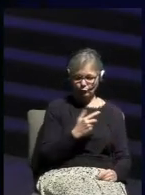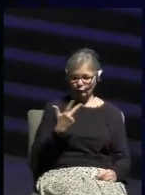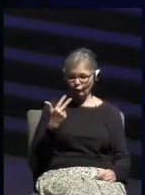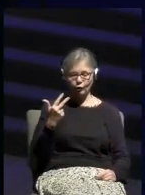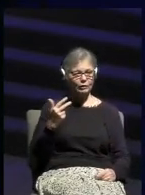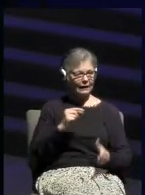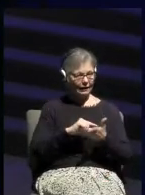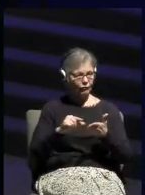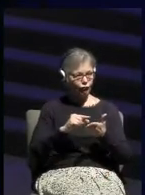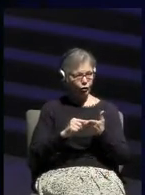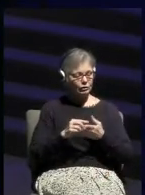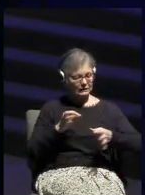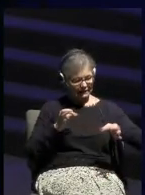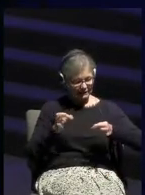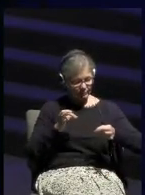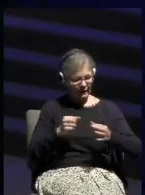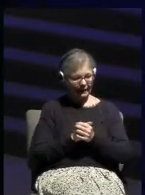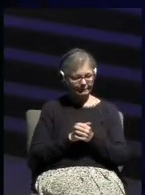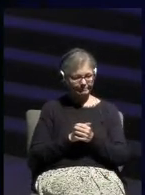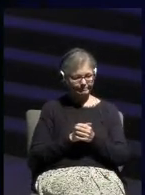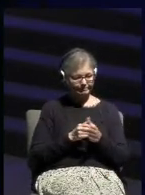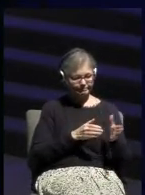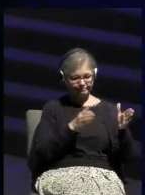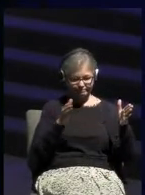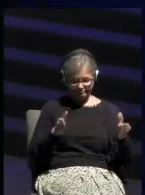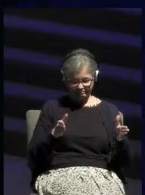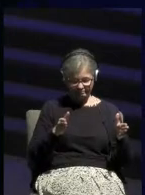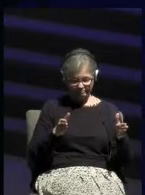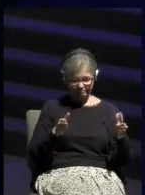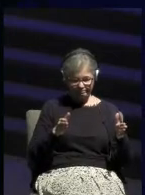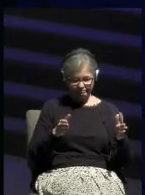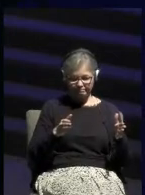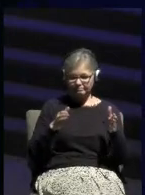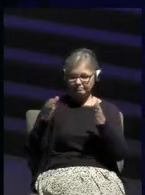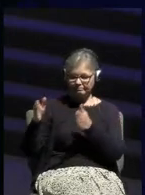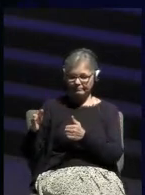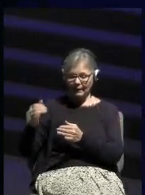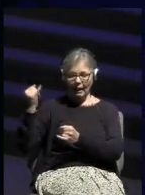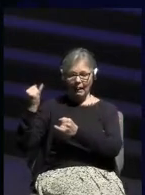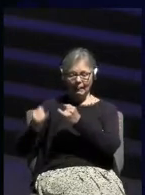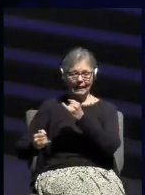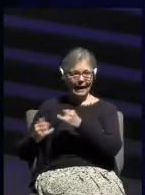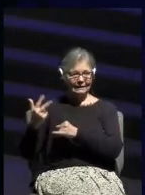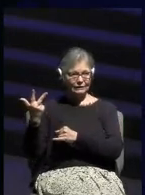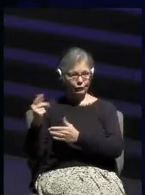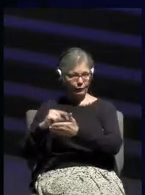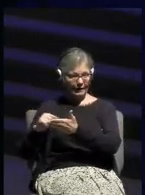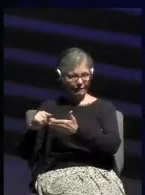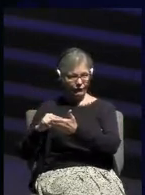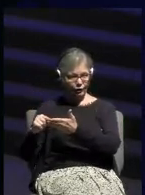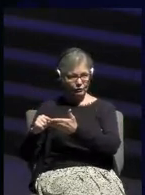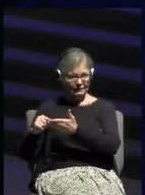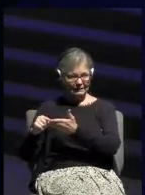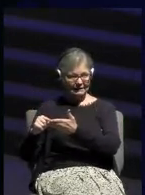understanding. In the last three verses of Psalms 91,